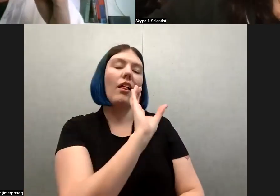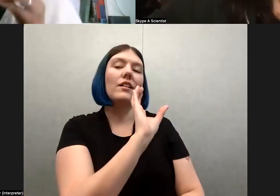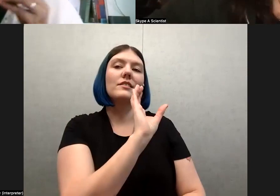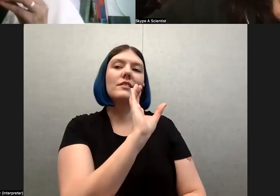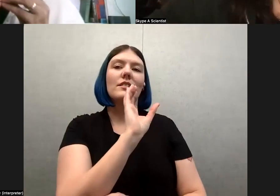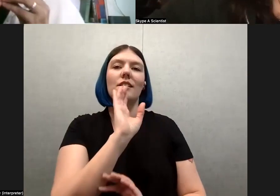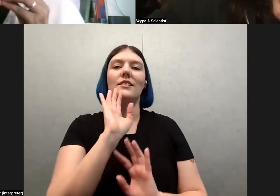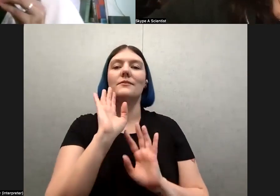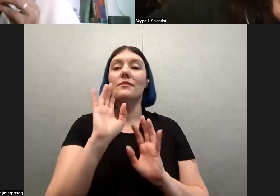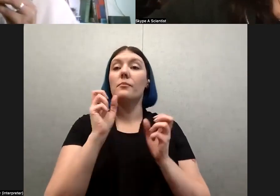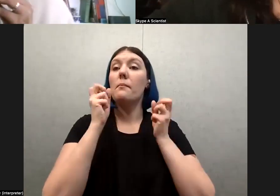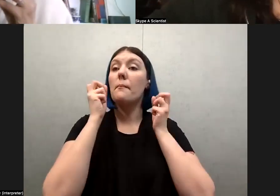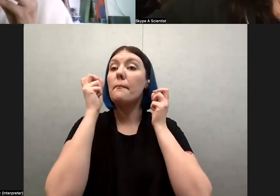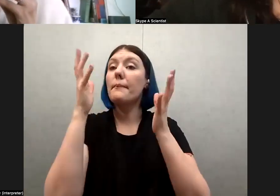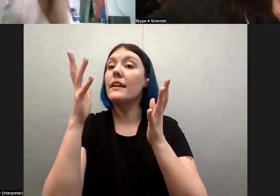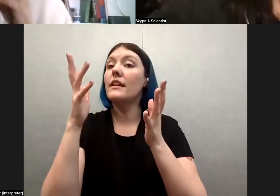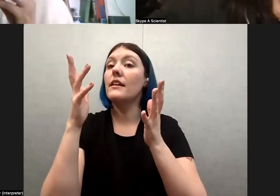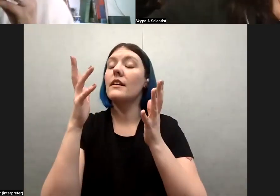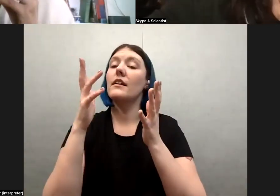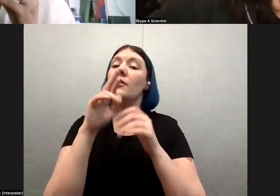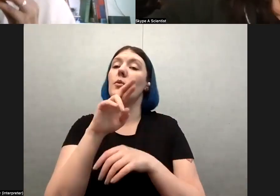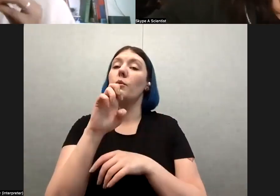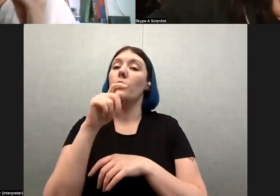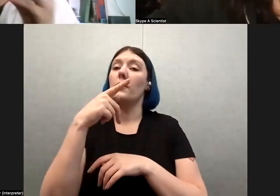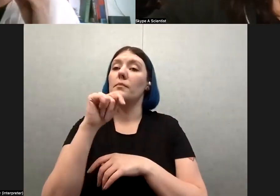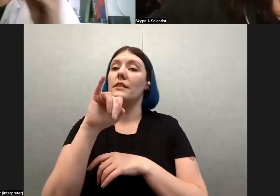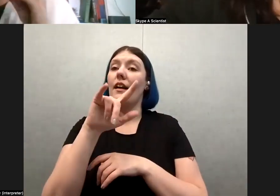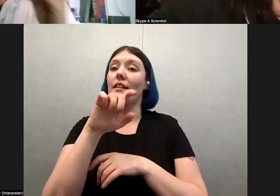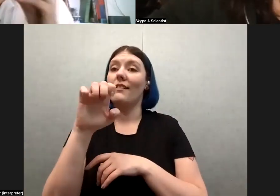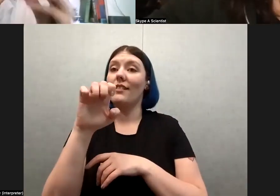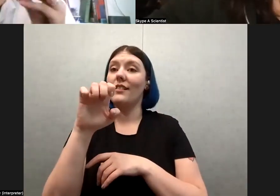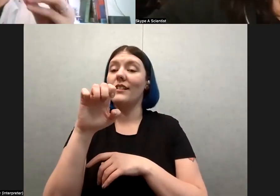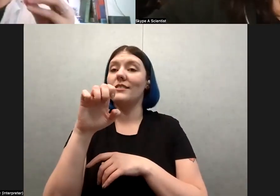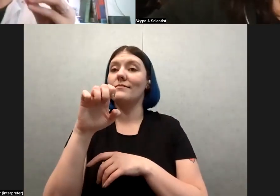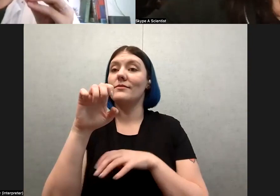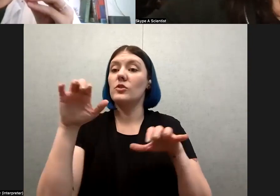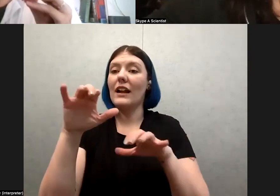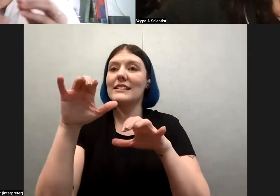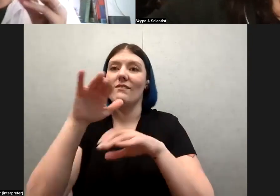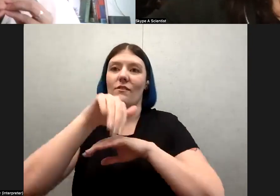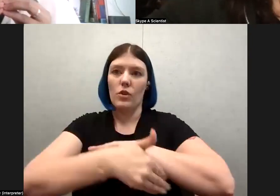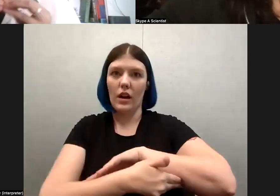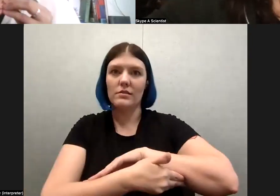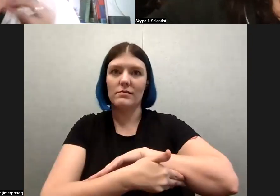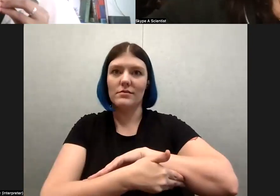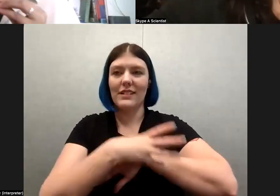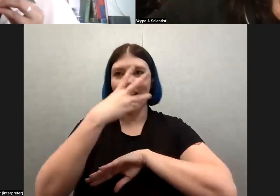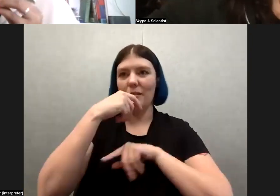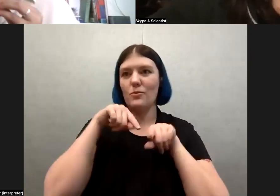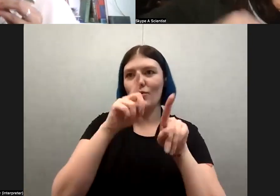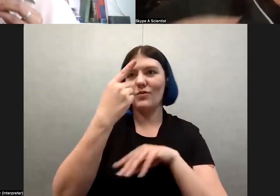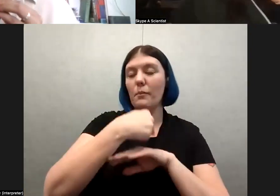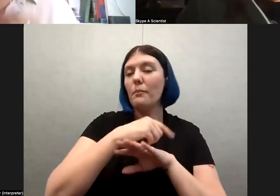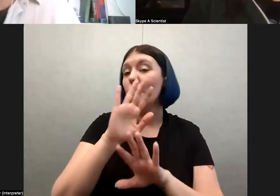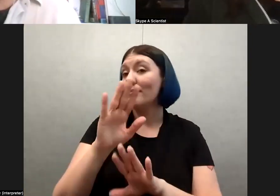of reptiles are nocturnal. So, they're active during the night. But also a little secret is